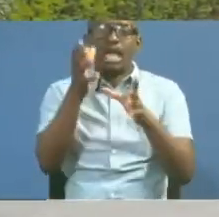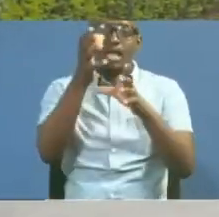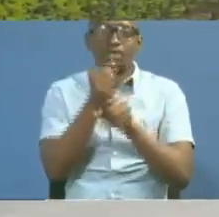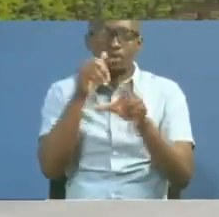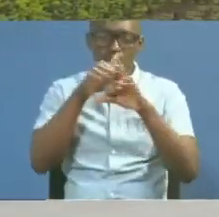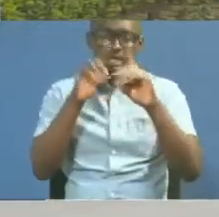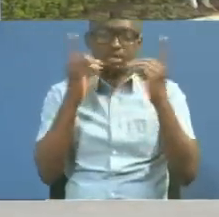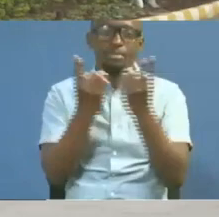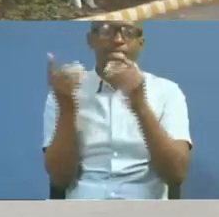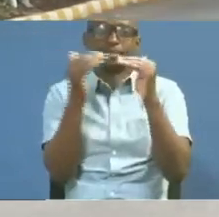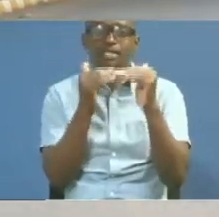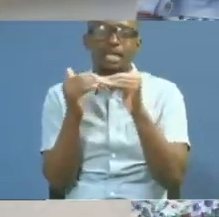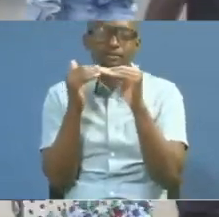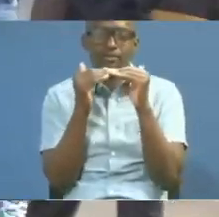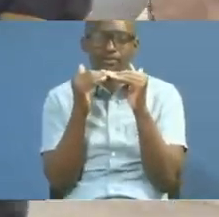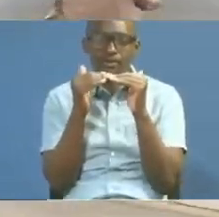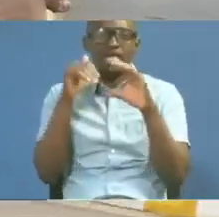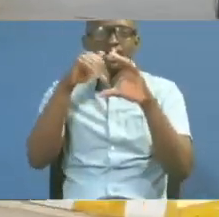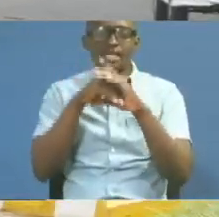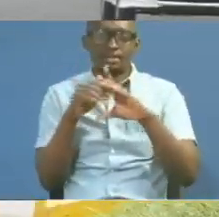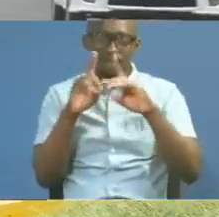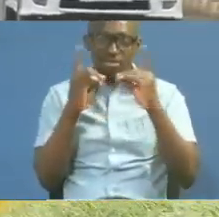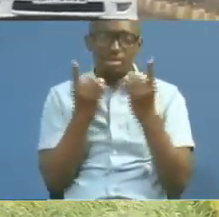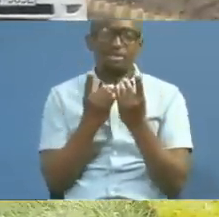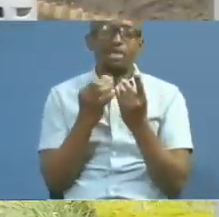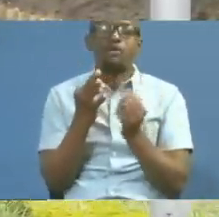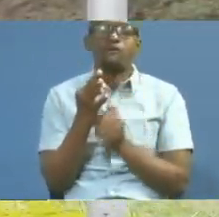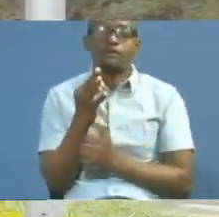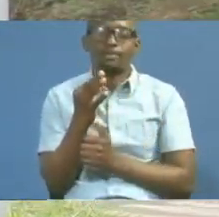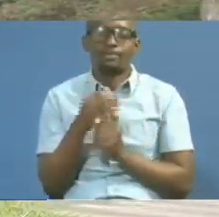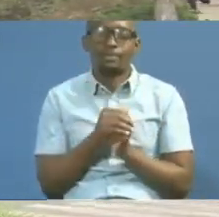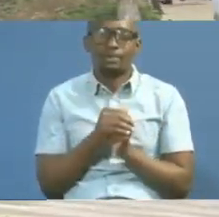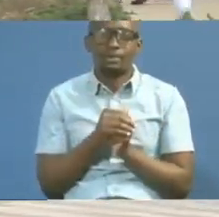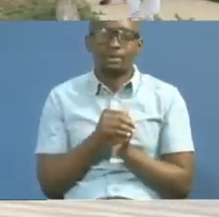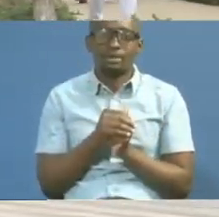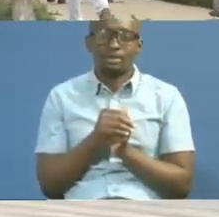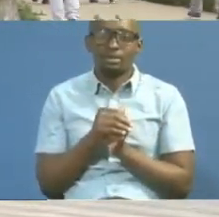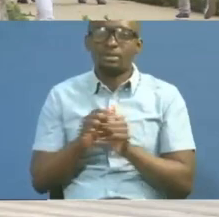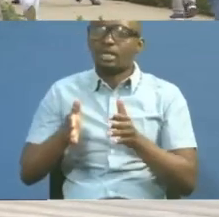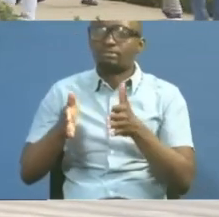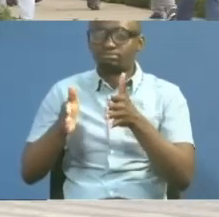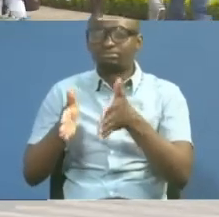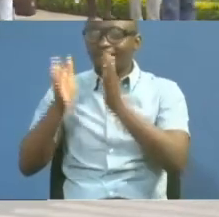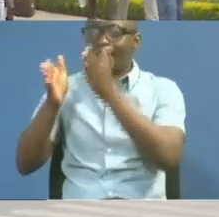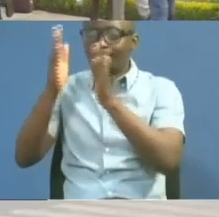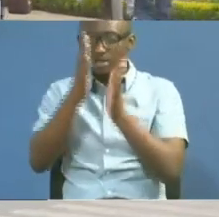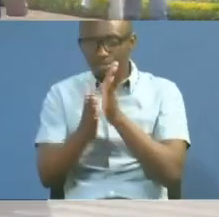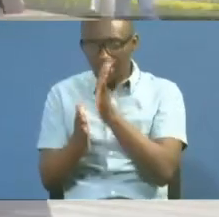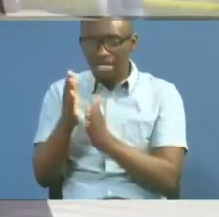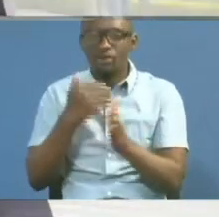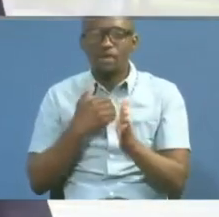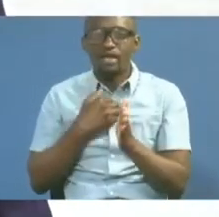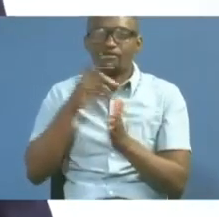associations at the departmental level. In the Department of Urban and Regional Planning,